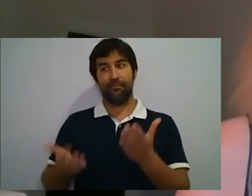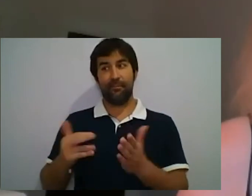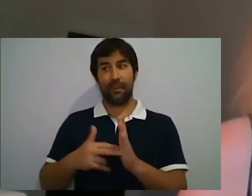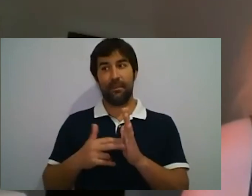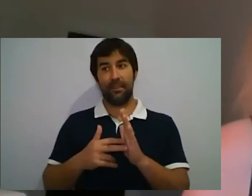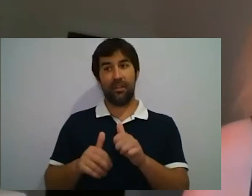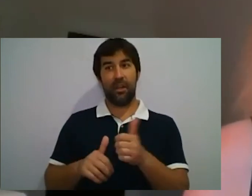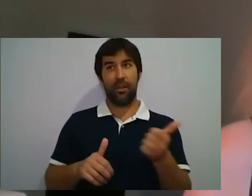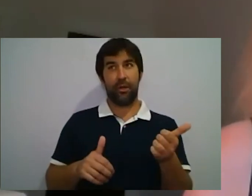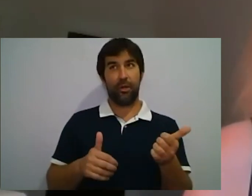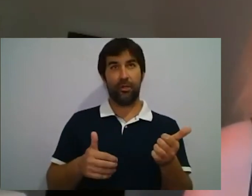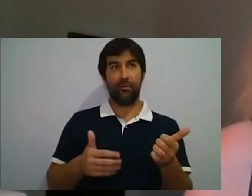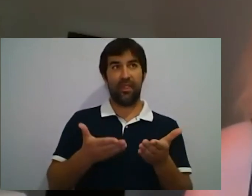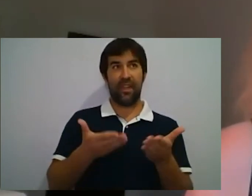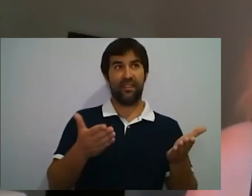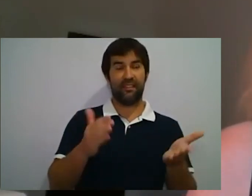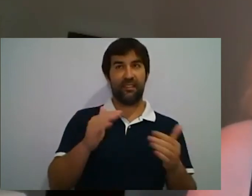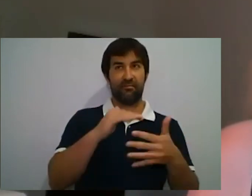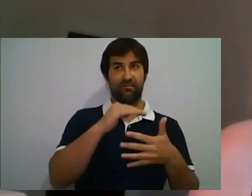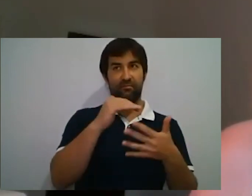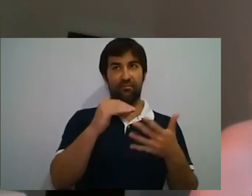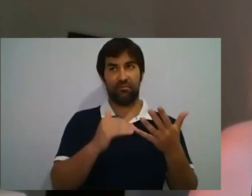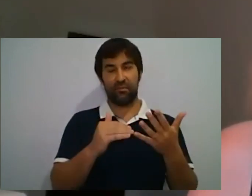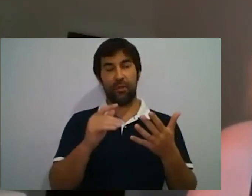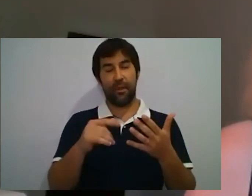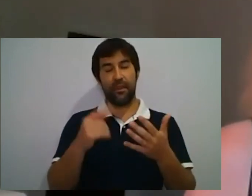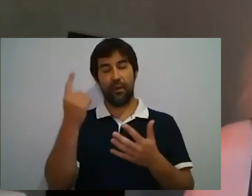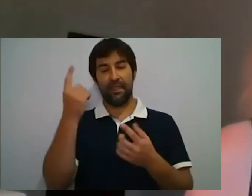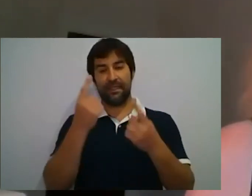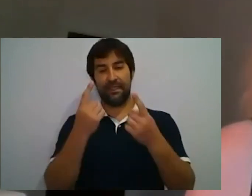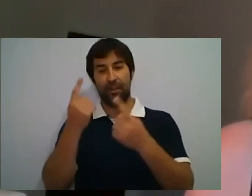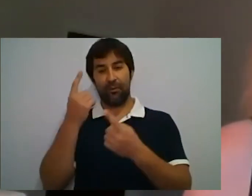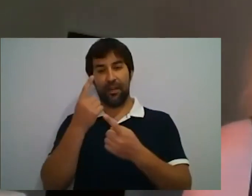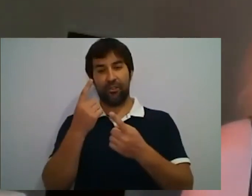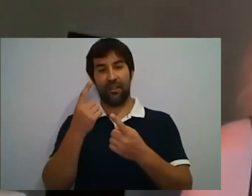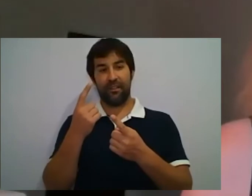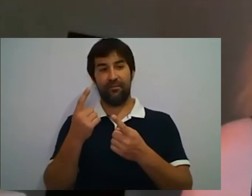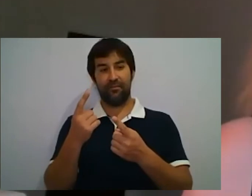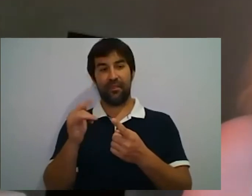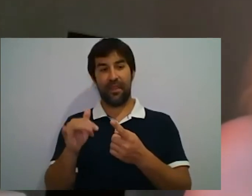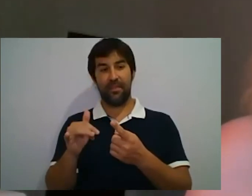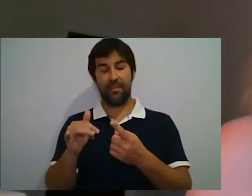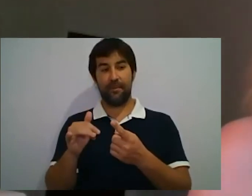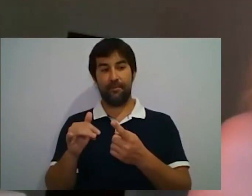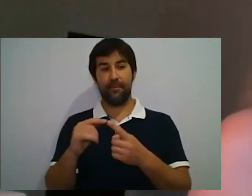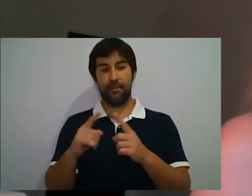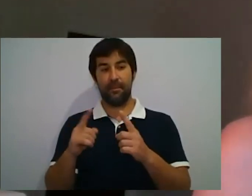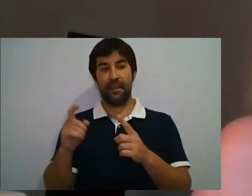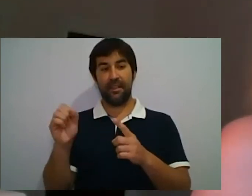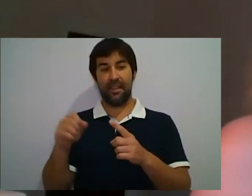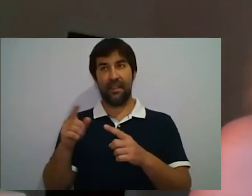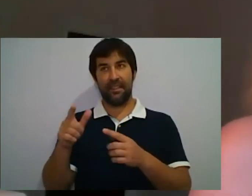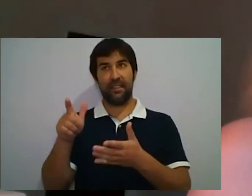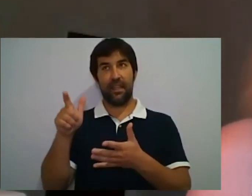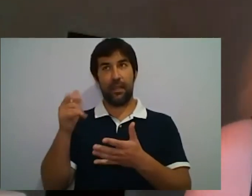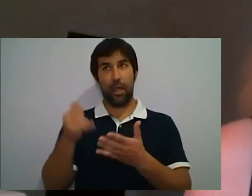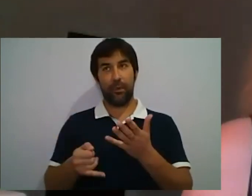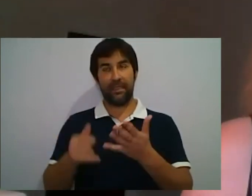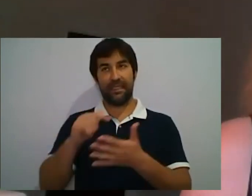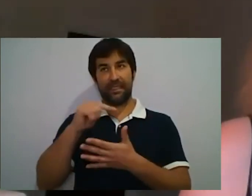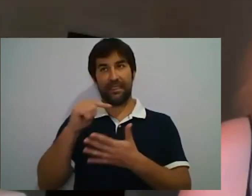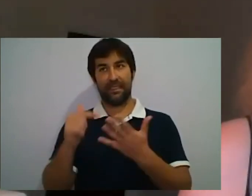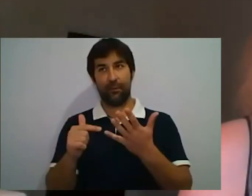and definitely will take out your axle if you're not careful. Speed humps are gentler. They have a